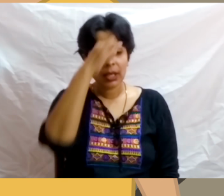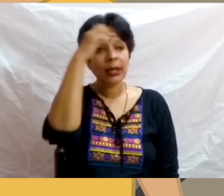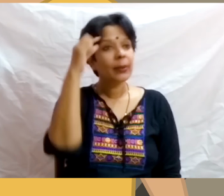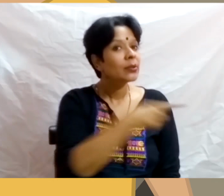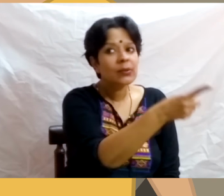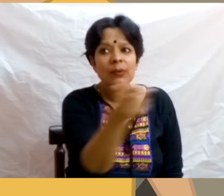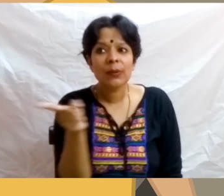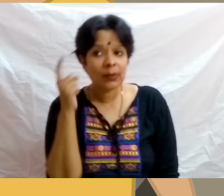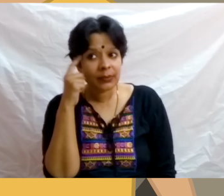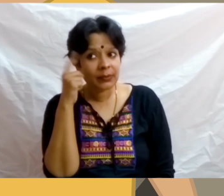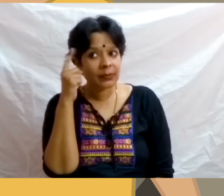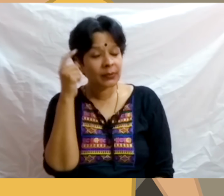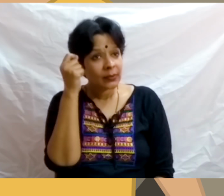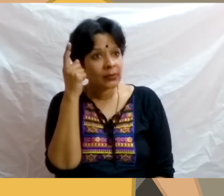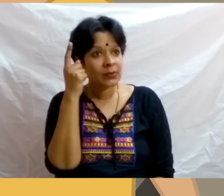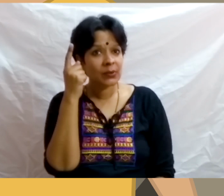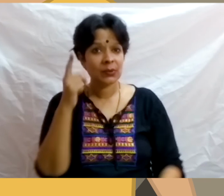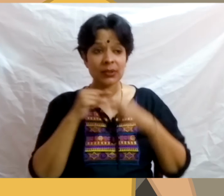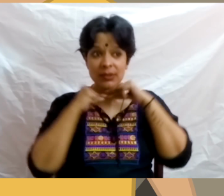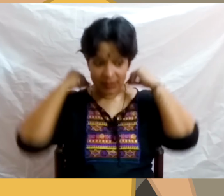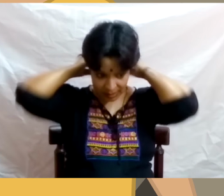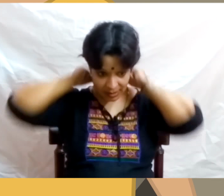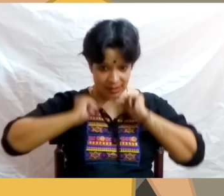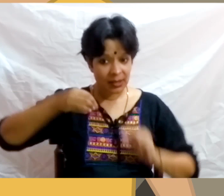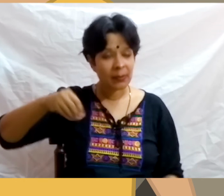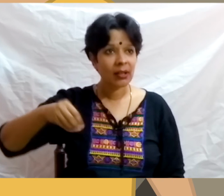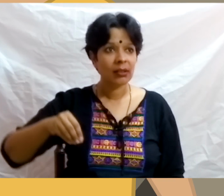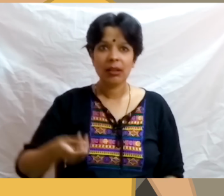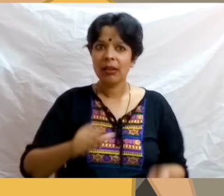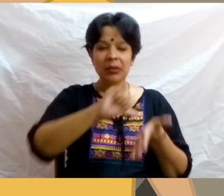silent as they realized that tying the bell is impossible.